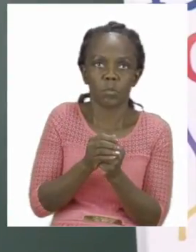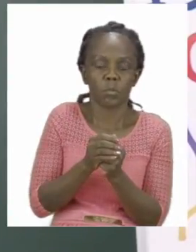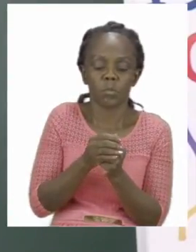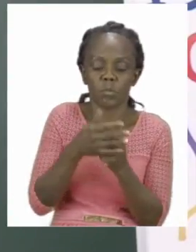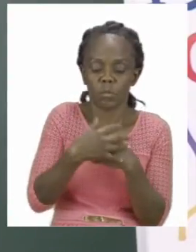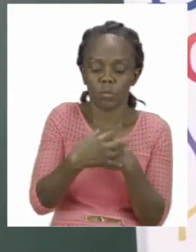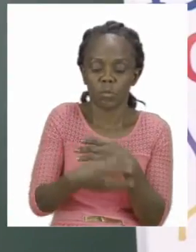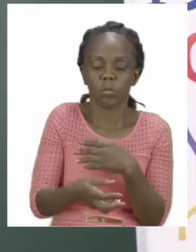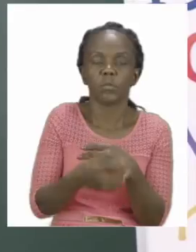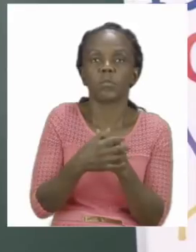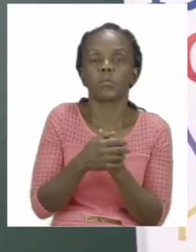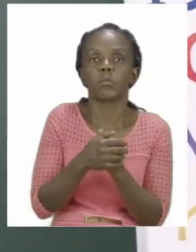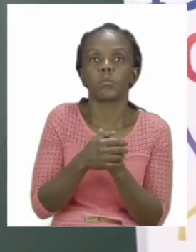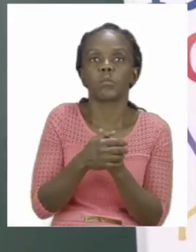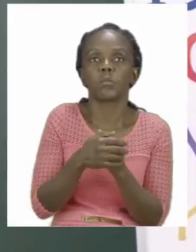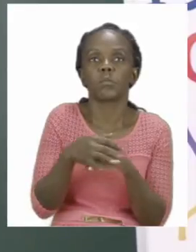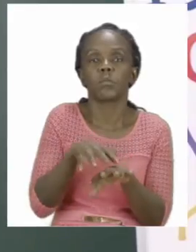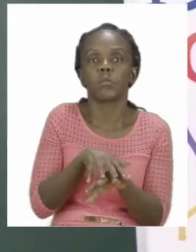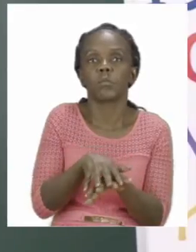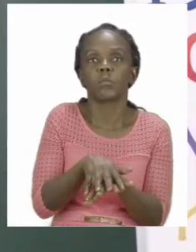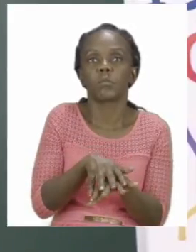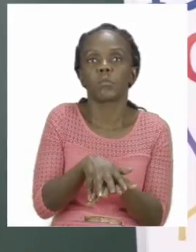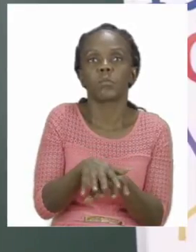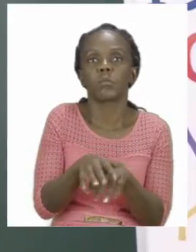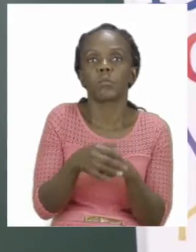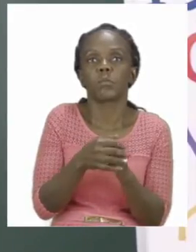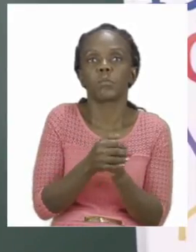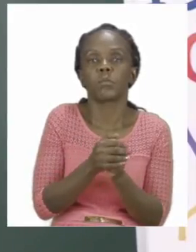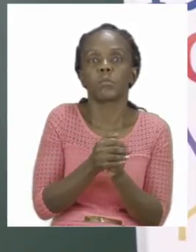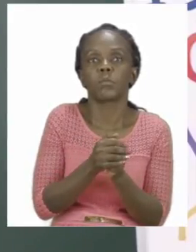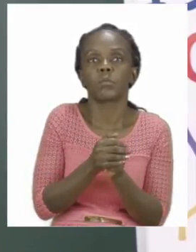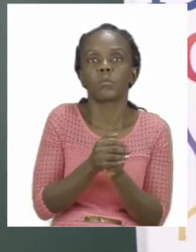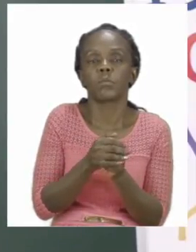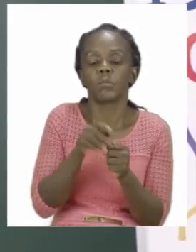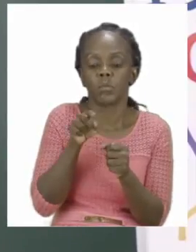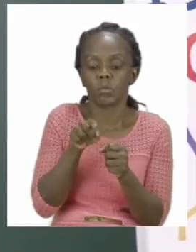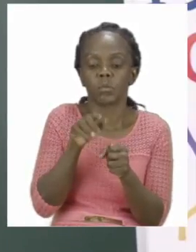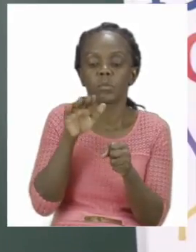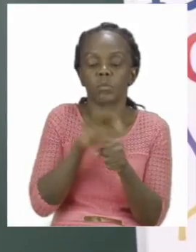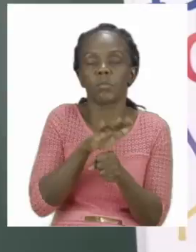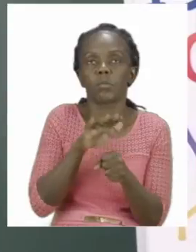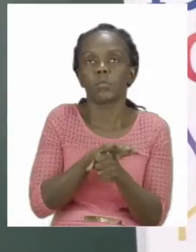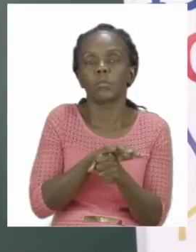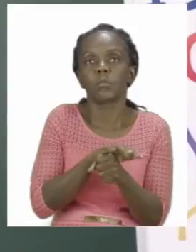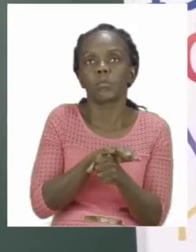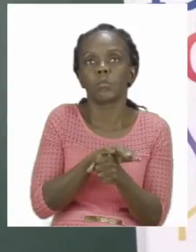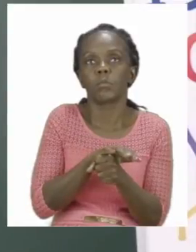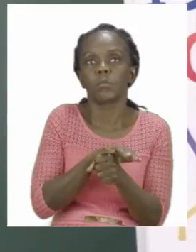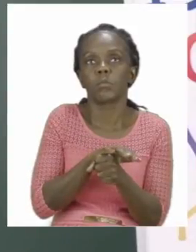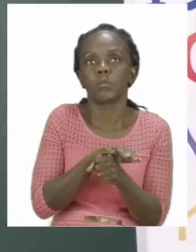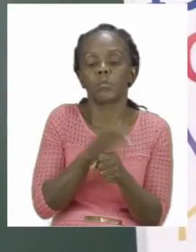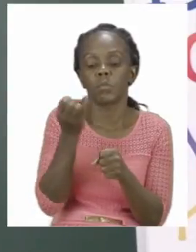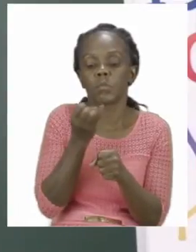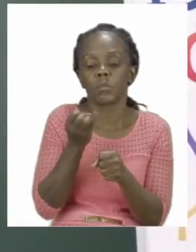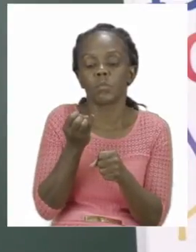spill, so I can't do that. So this is what full looks like. And when you are drawing